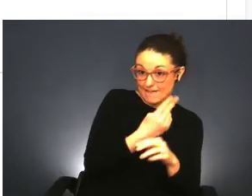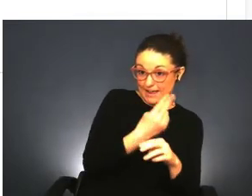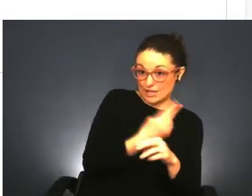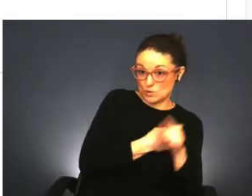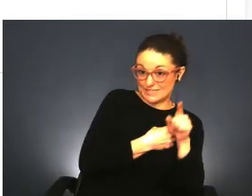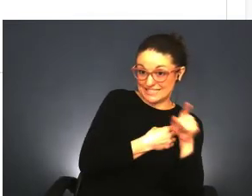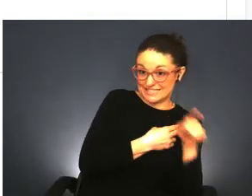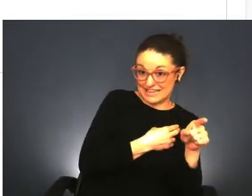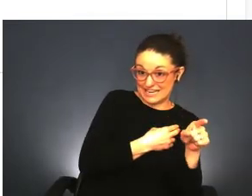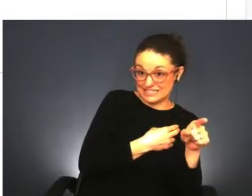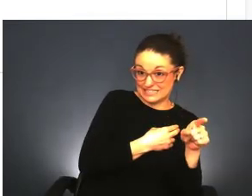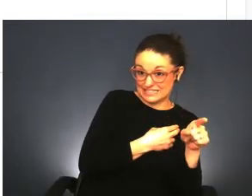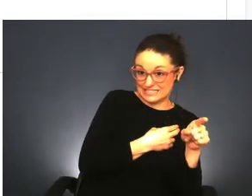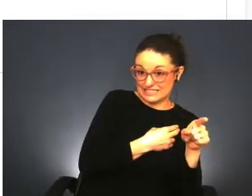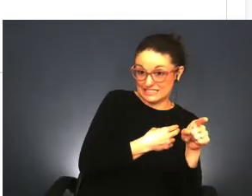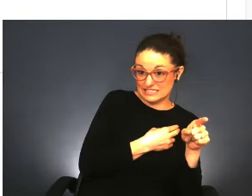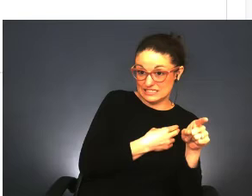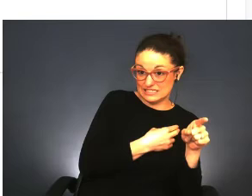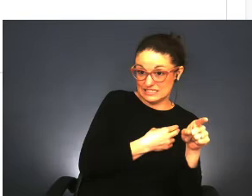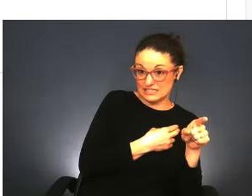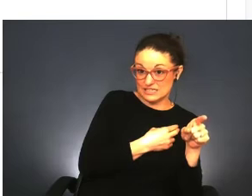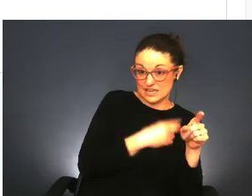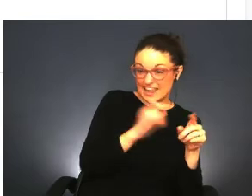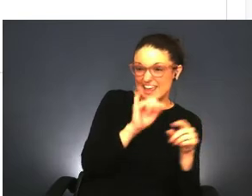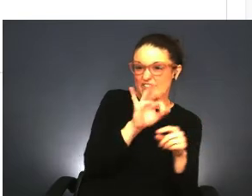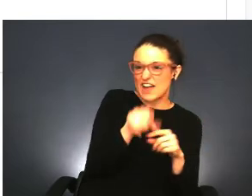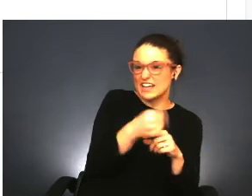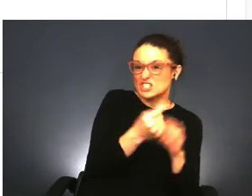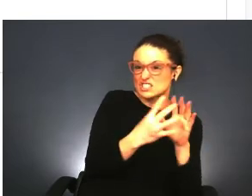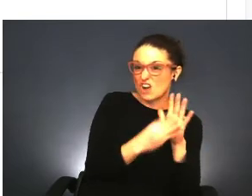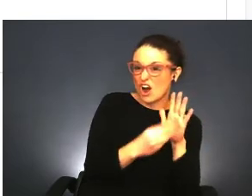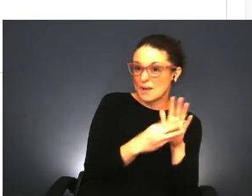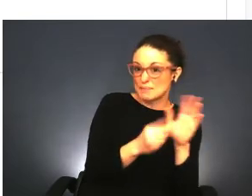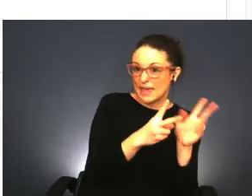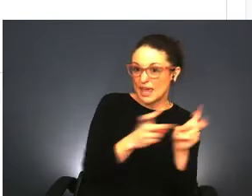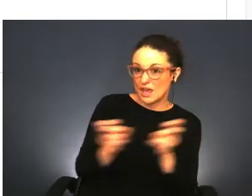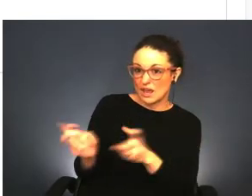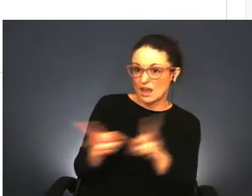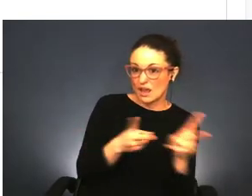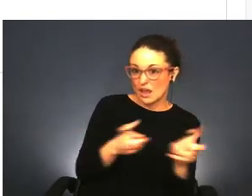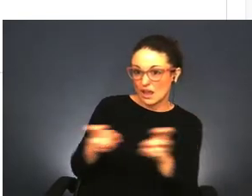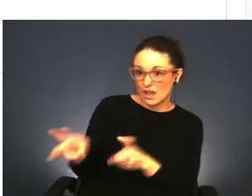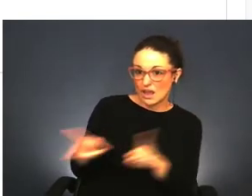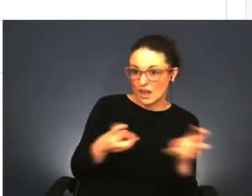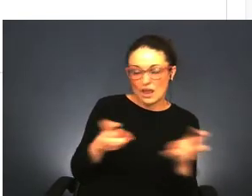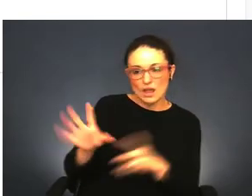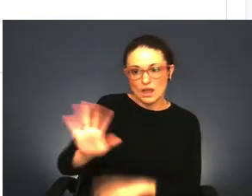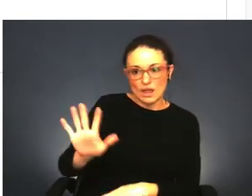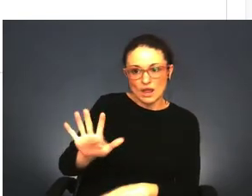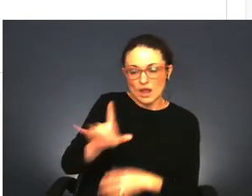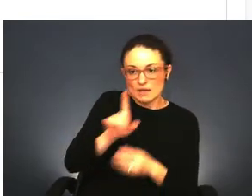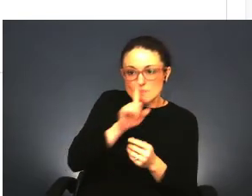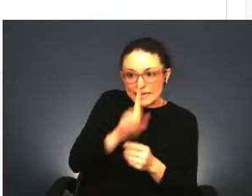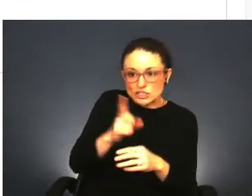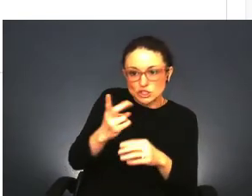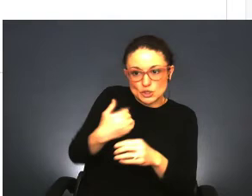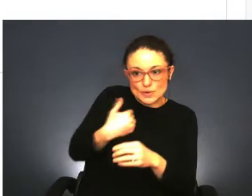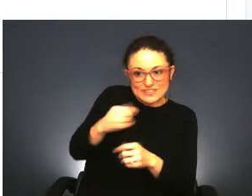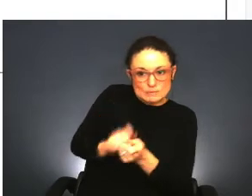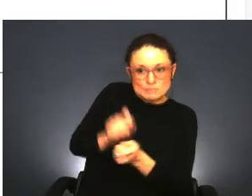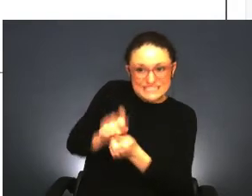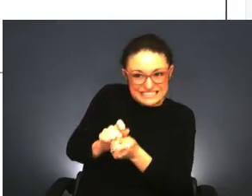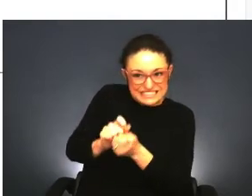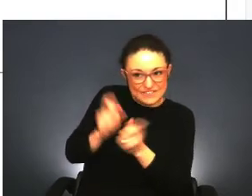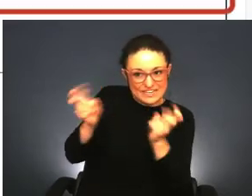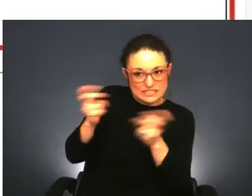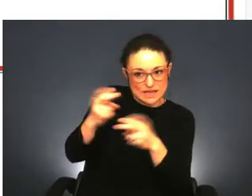risk replacing them with generic titles. So create a specific title name. So first you have the title,